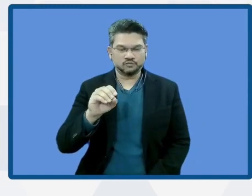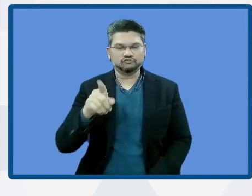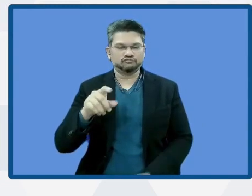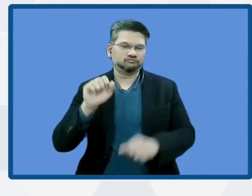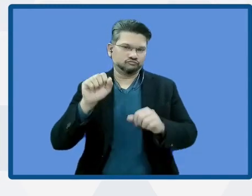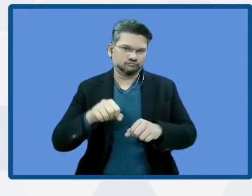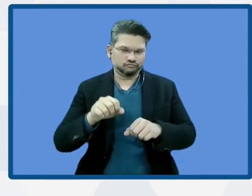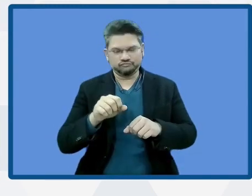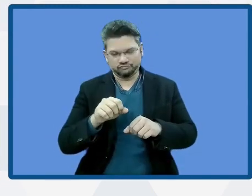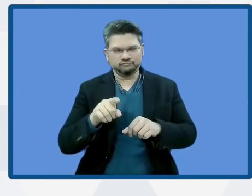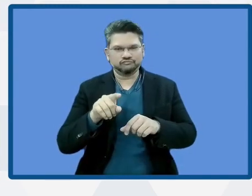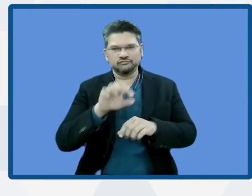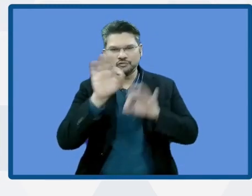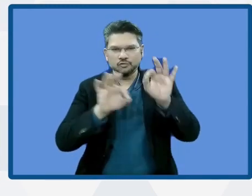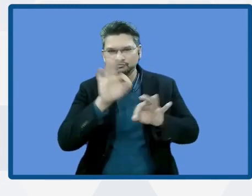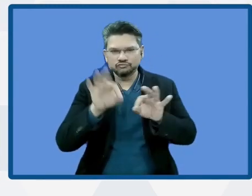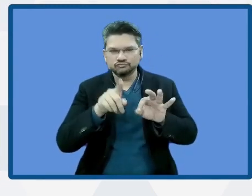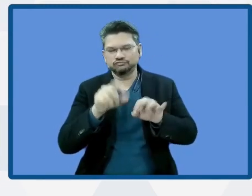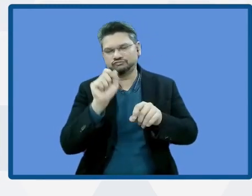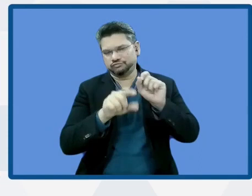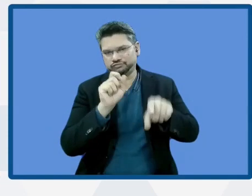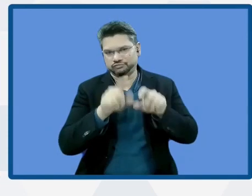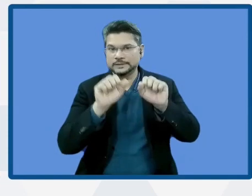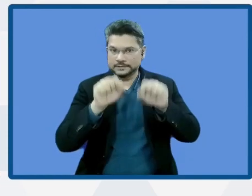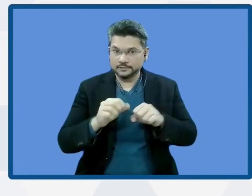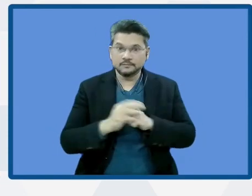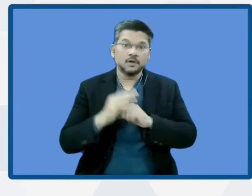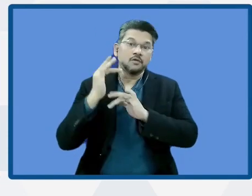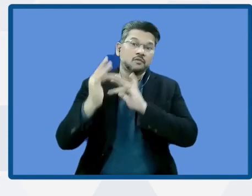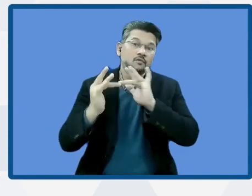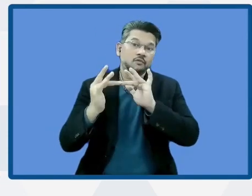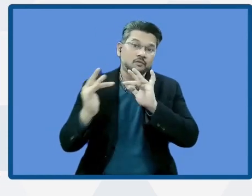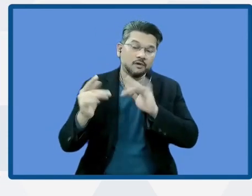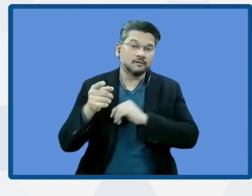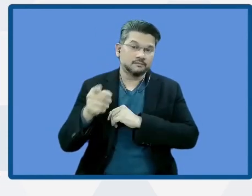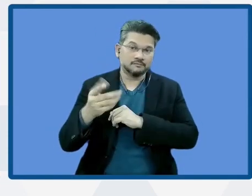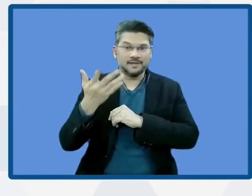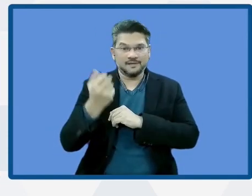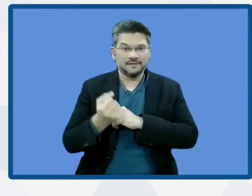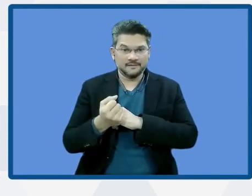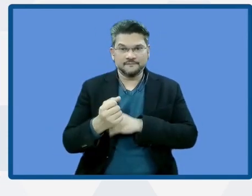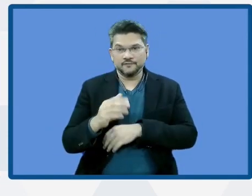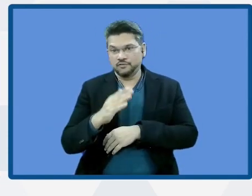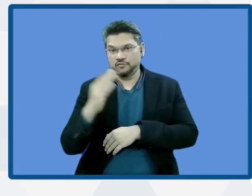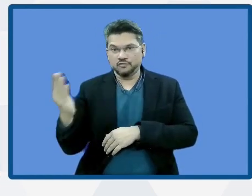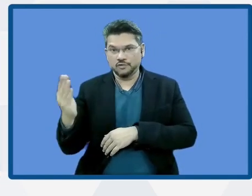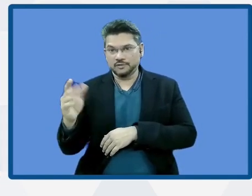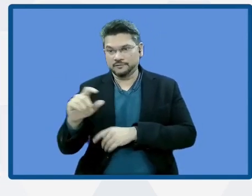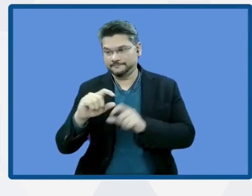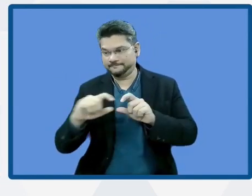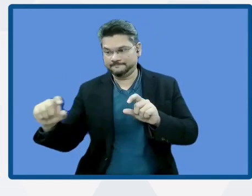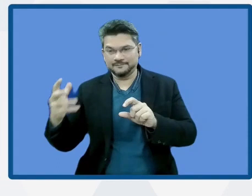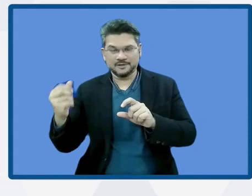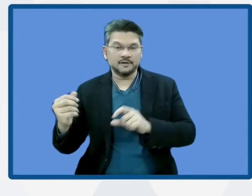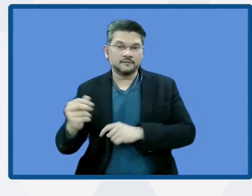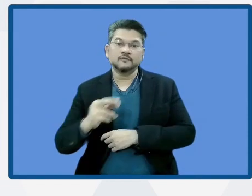enter your questions. For those of you following online, on the right side of your screen, you'll see a red button that you will be able